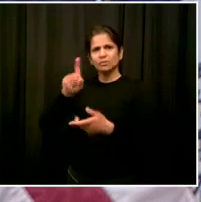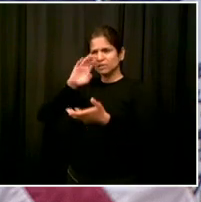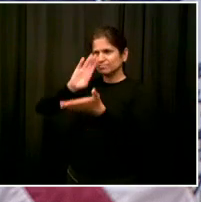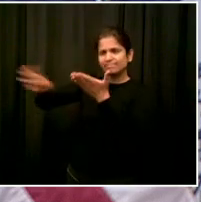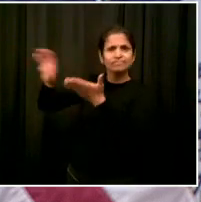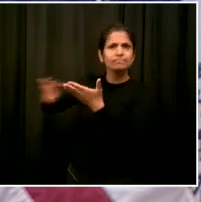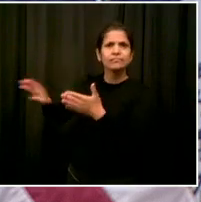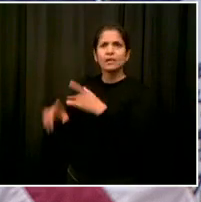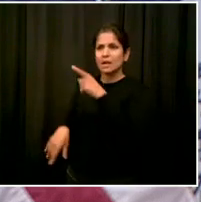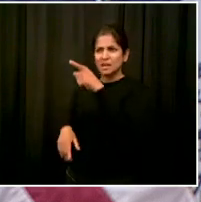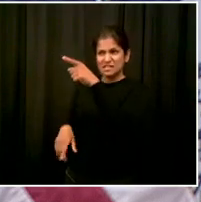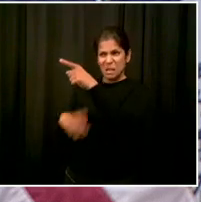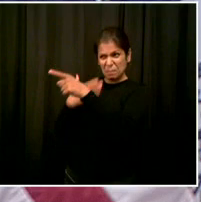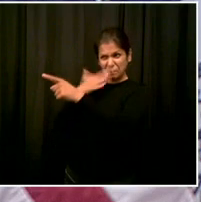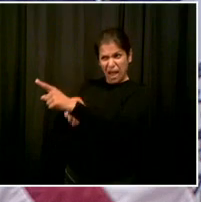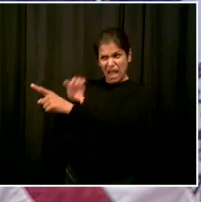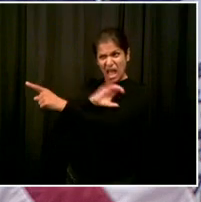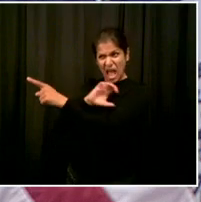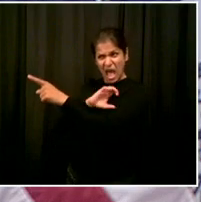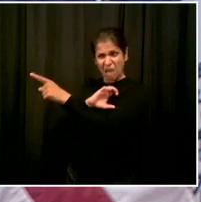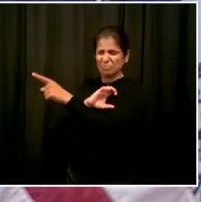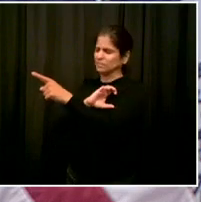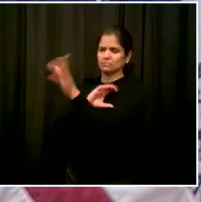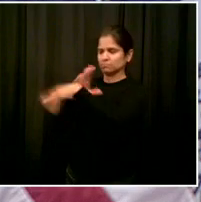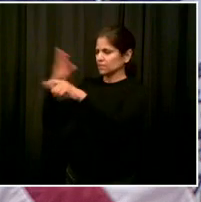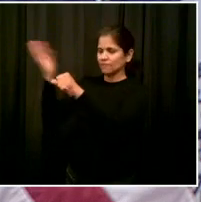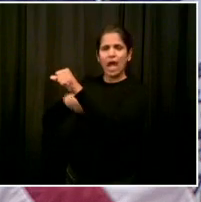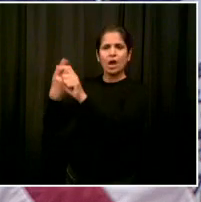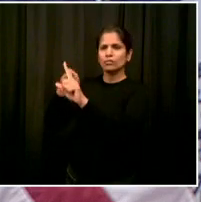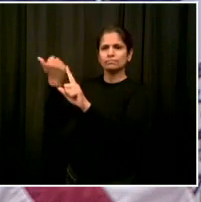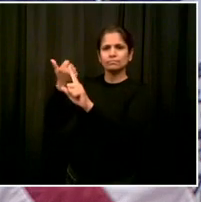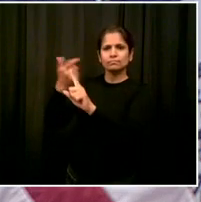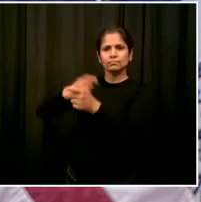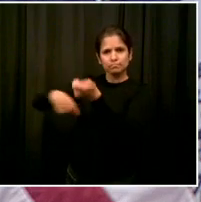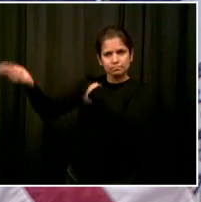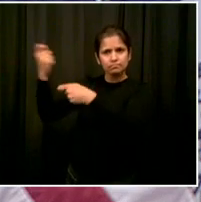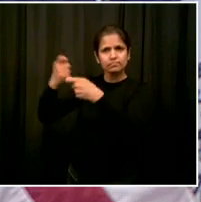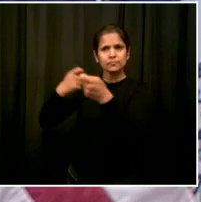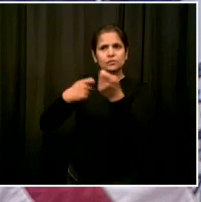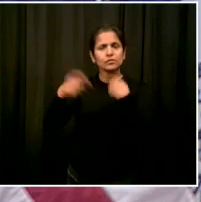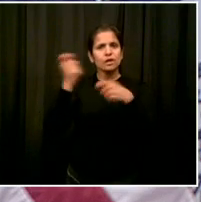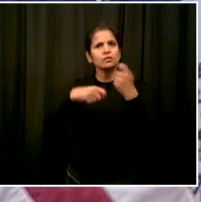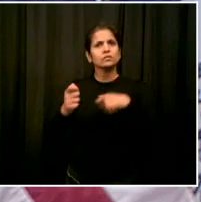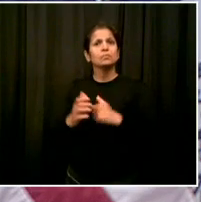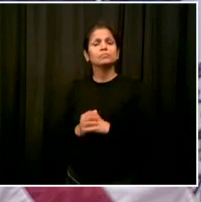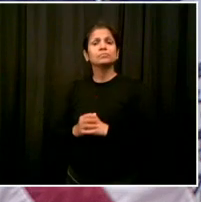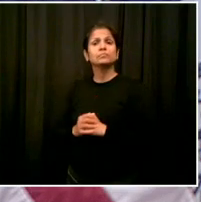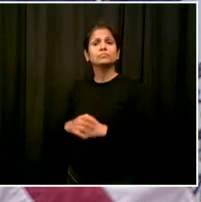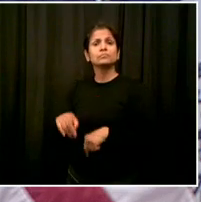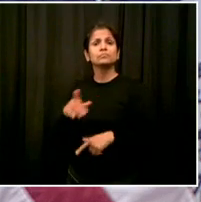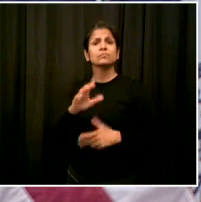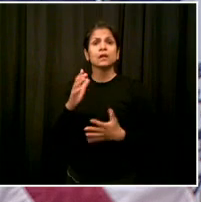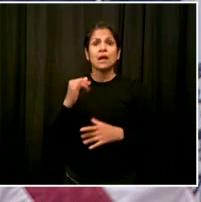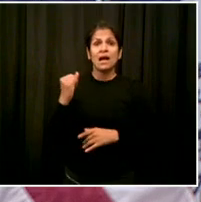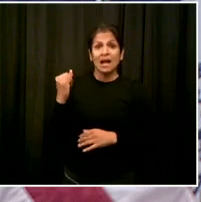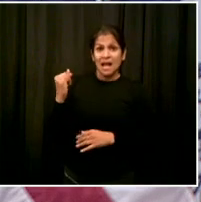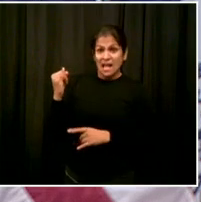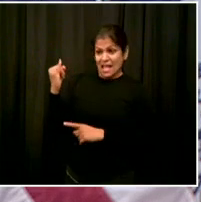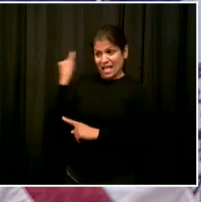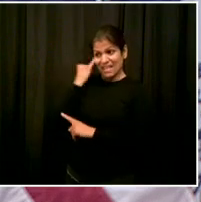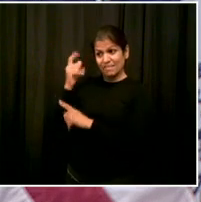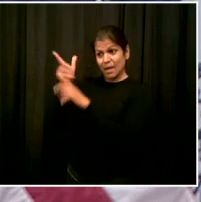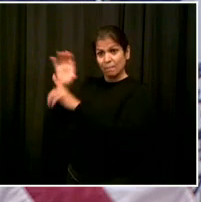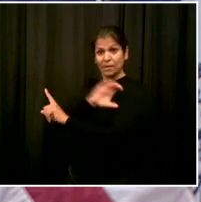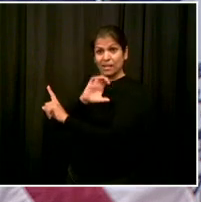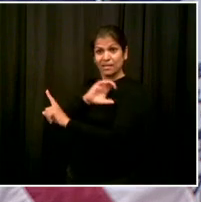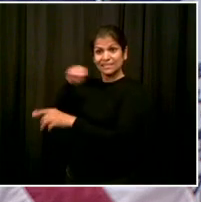someone has a history of doing the wrong thing, that they cannot advance within the NYPD to a leadership position. The